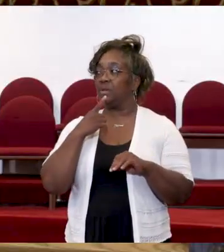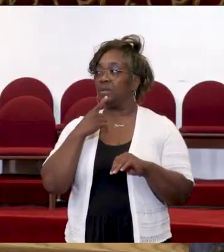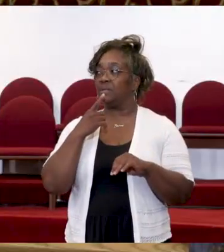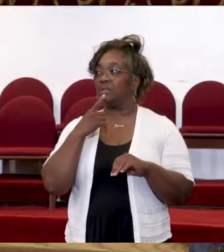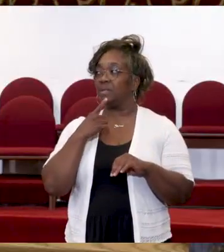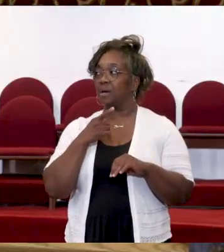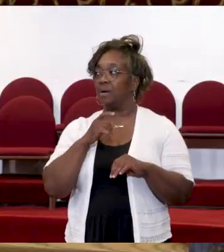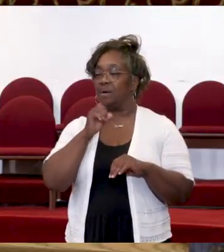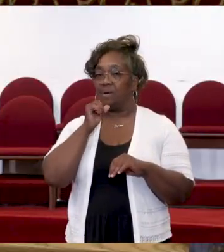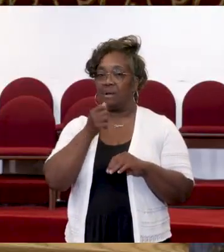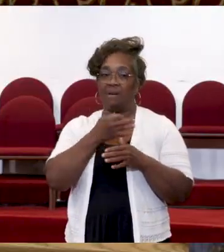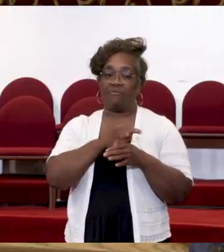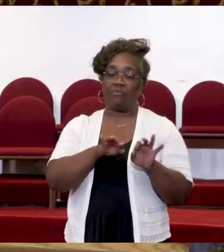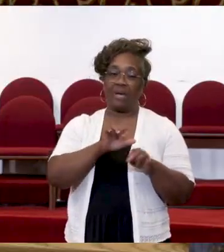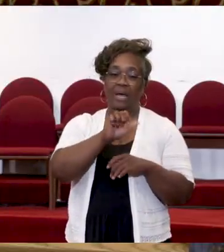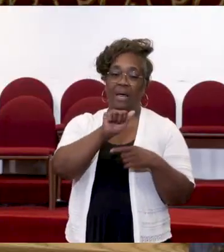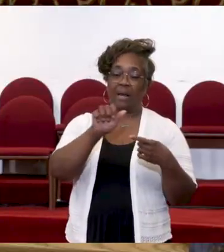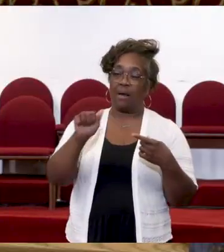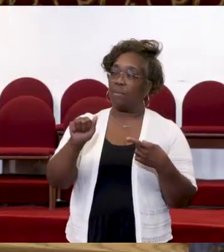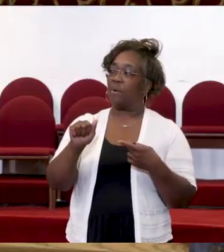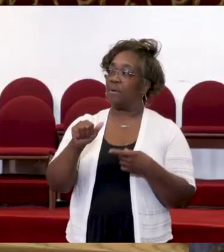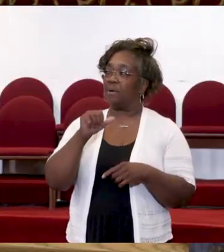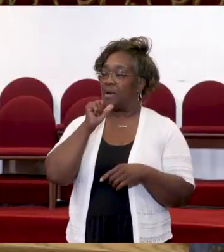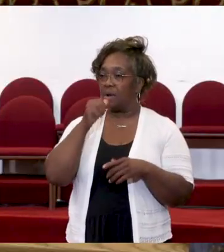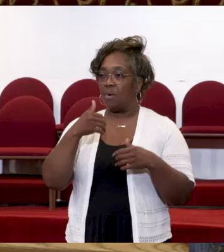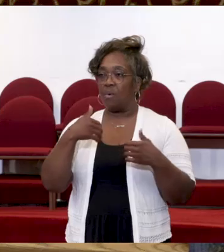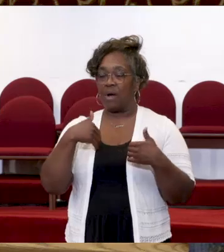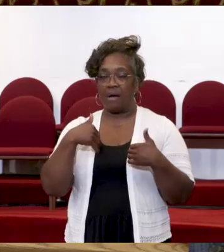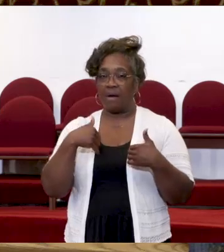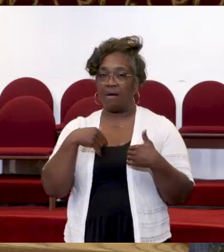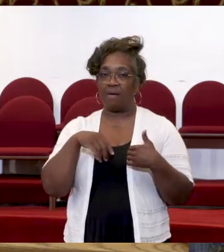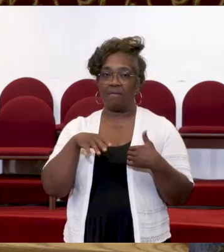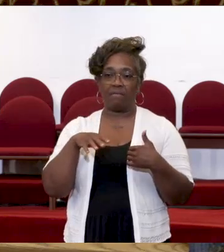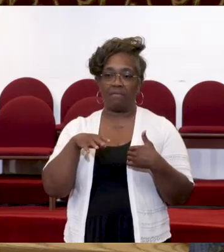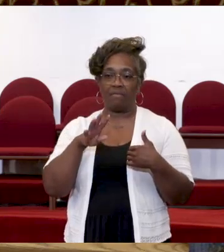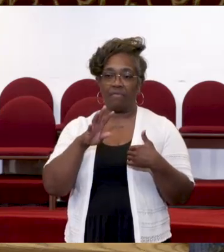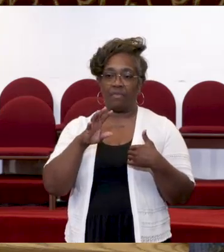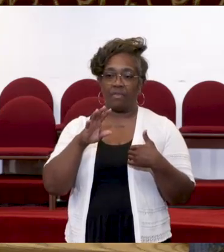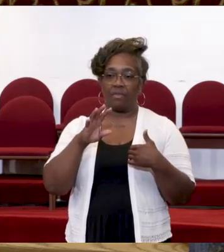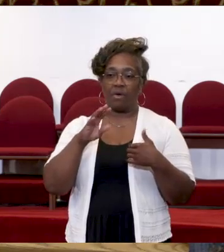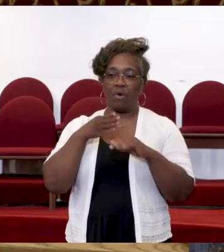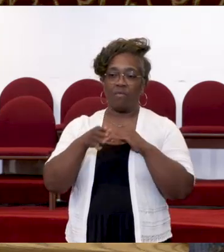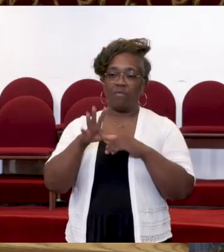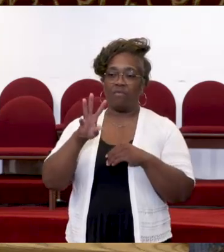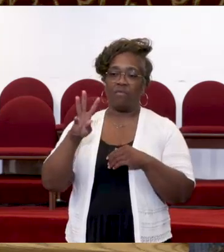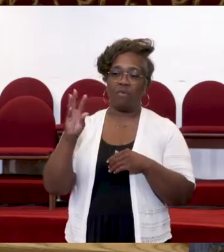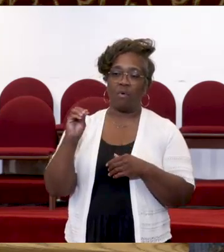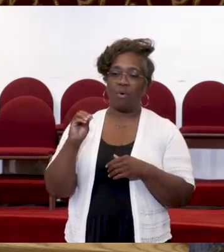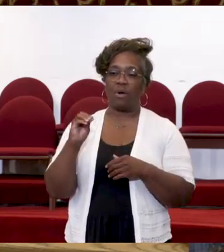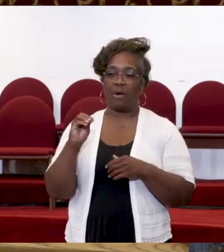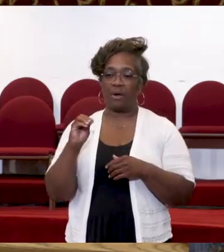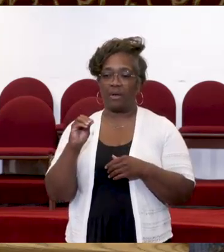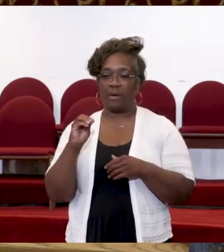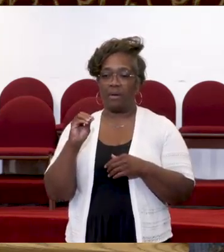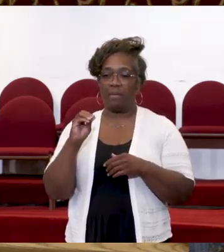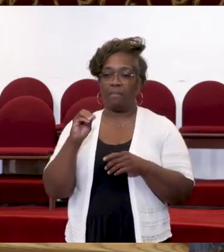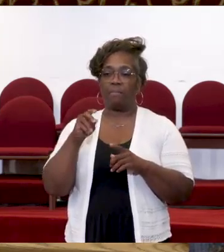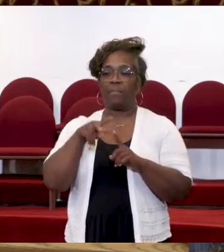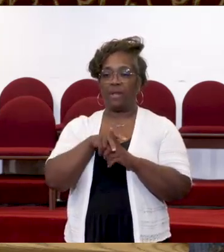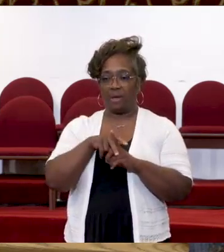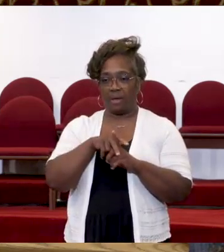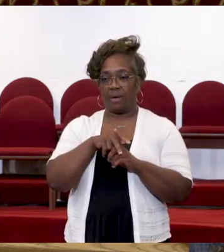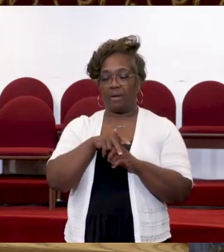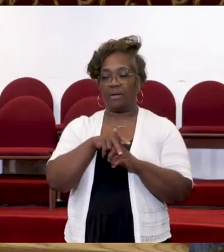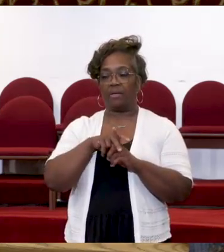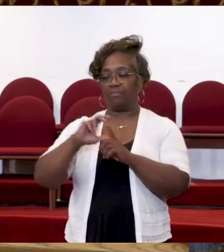free in Ann Arbor. They don't have 40-plus electric nodes within the city of Ann Arbor that do that. They don't have those at all of your rec